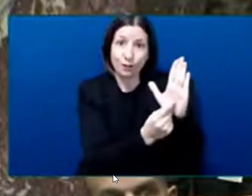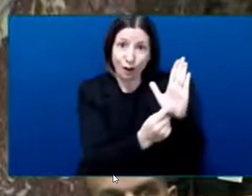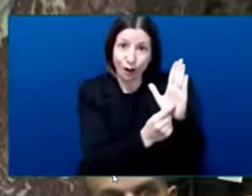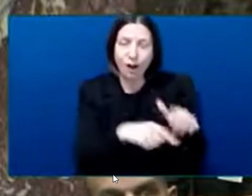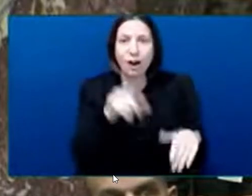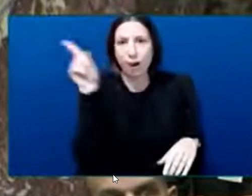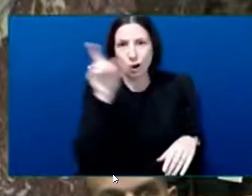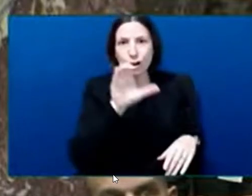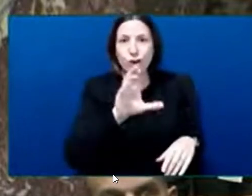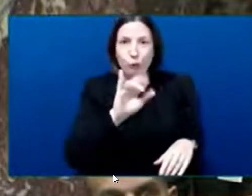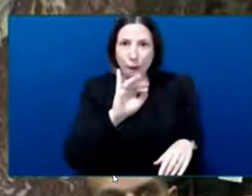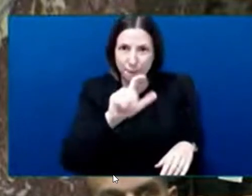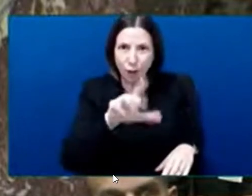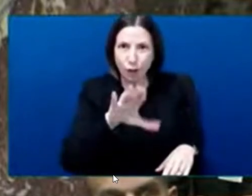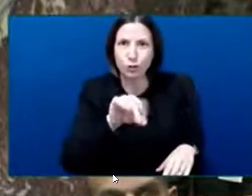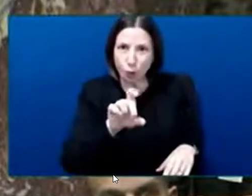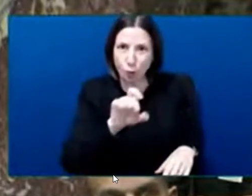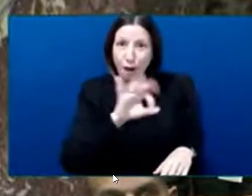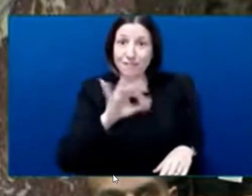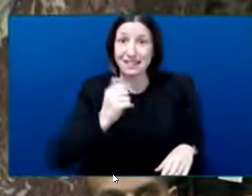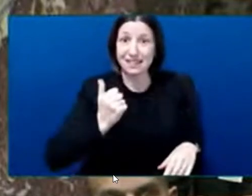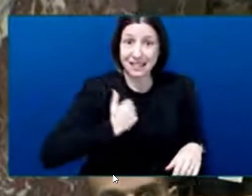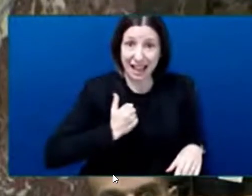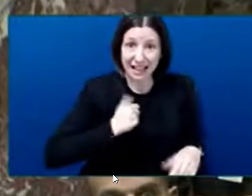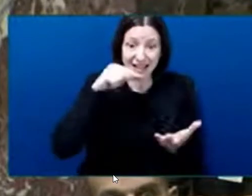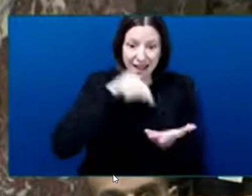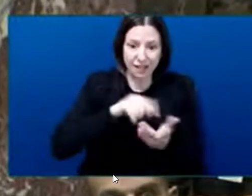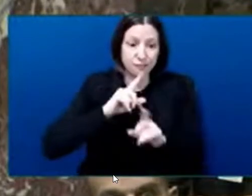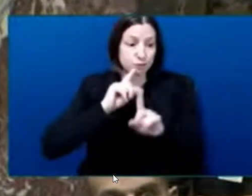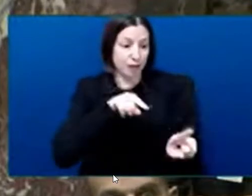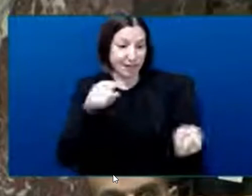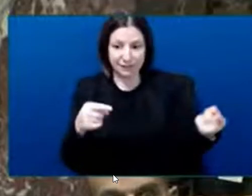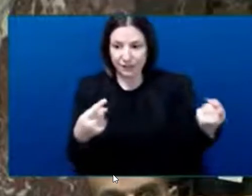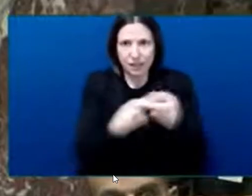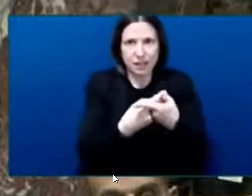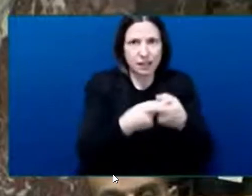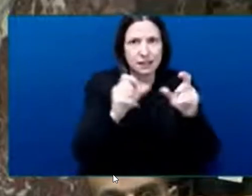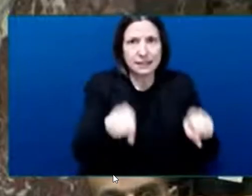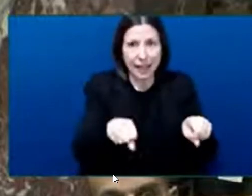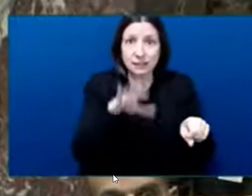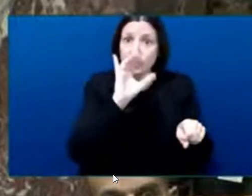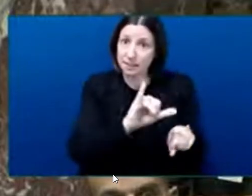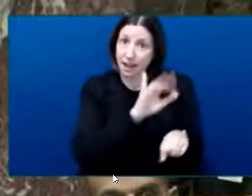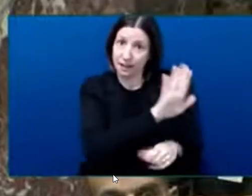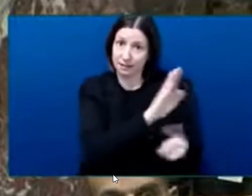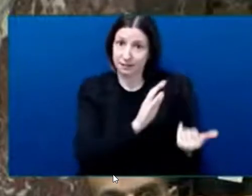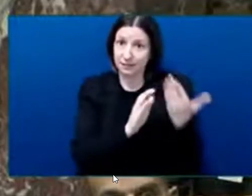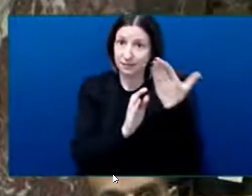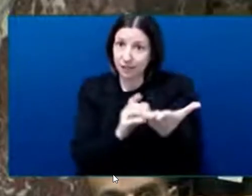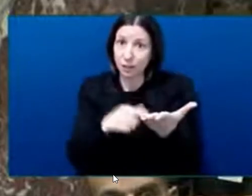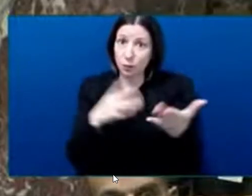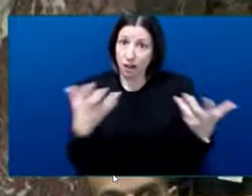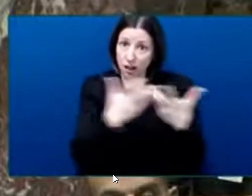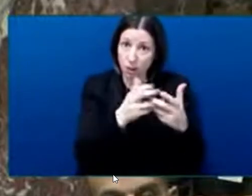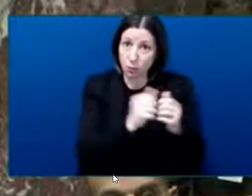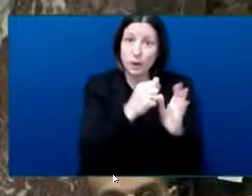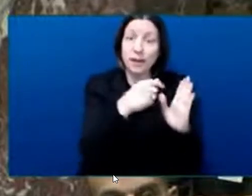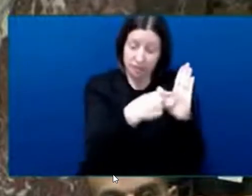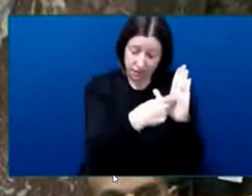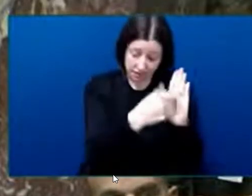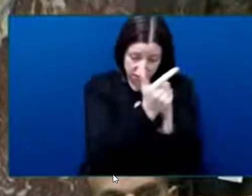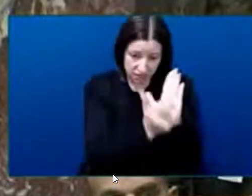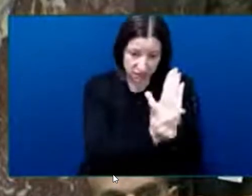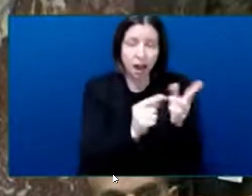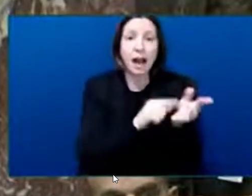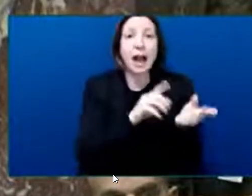the presumption that the member talked about be, would that line up with our criminal law and with the court's charter jurisprudence?